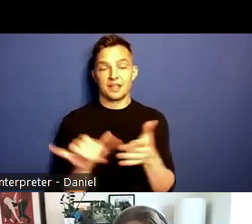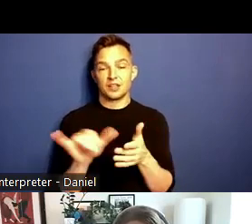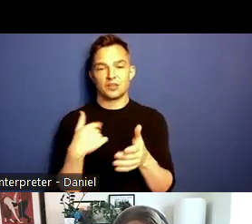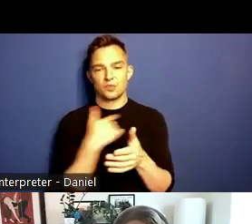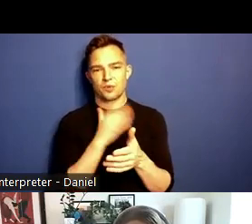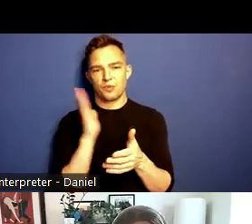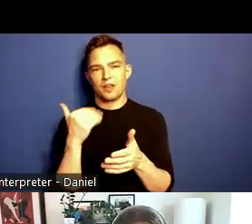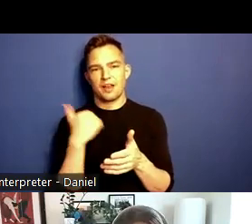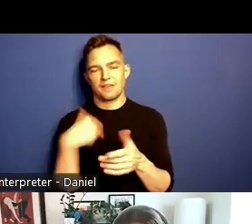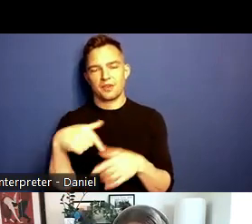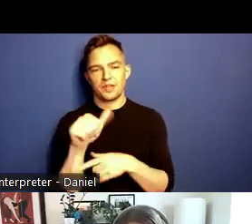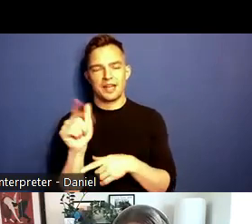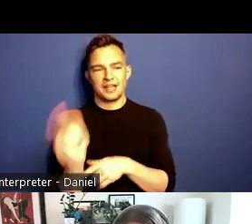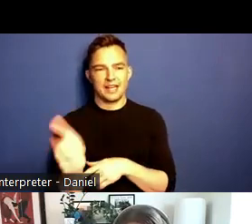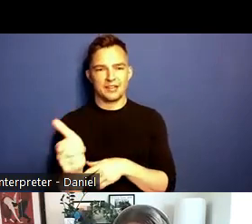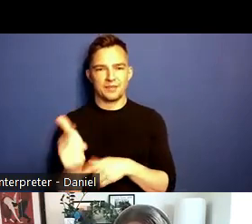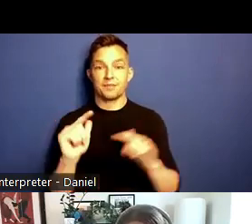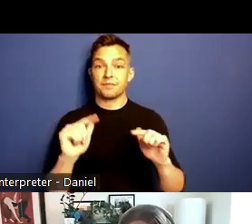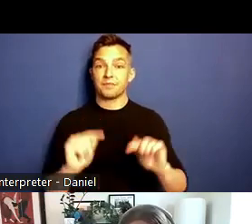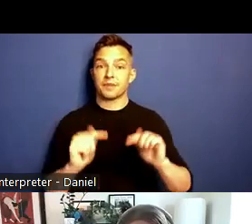have a Q&A session at the end.